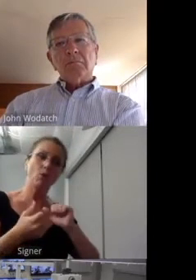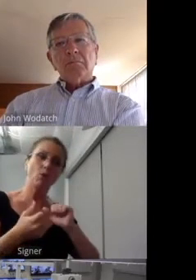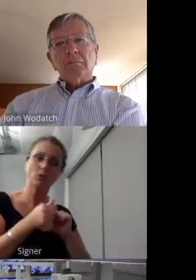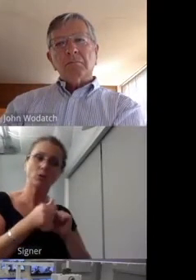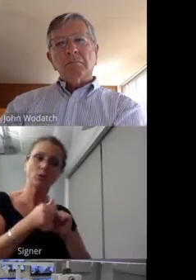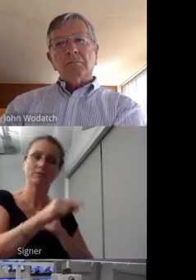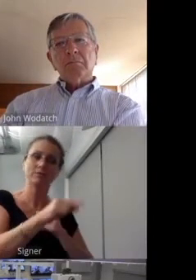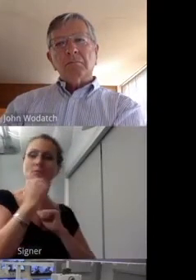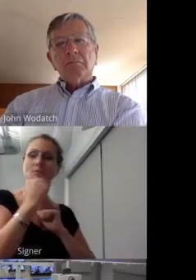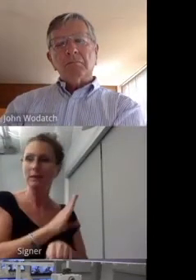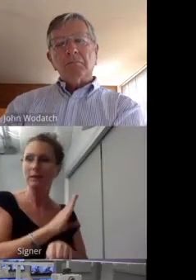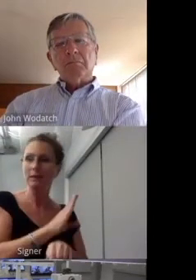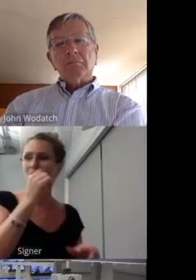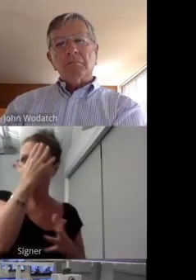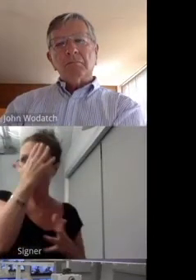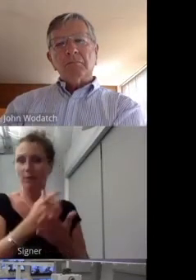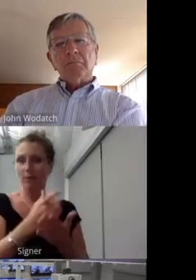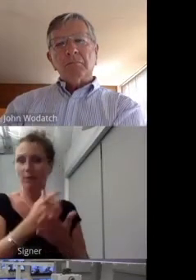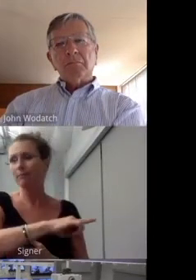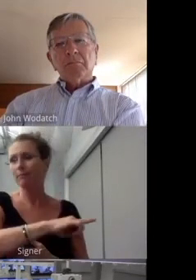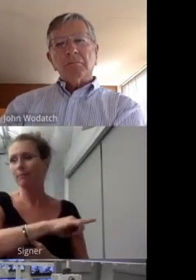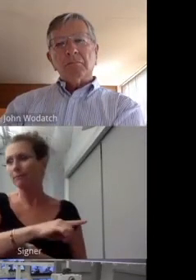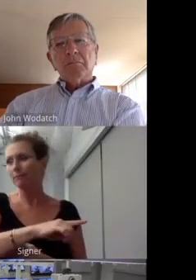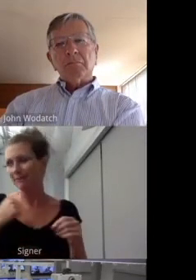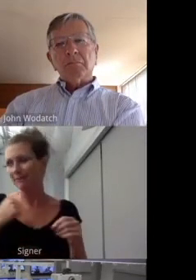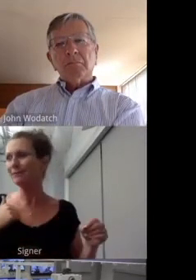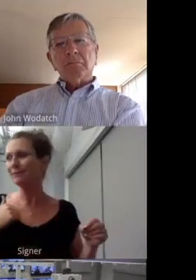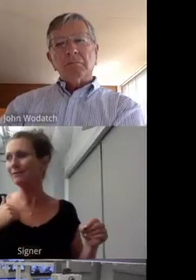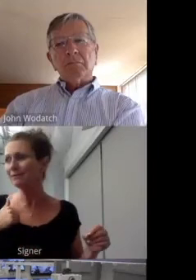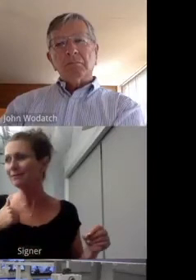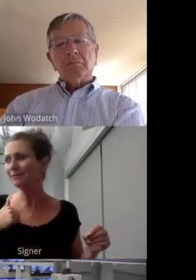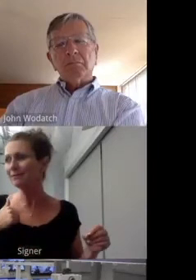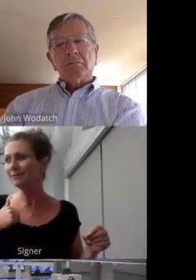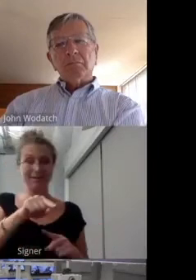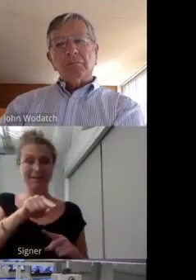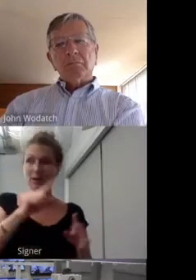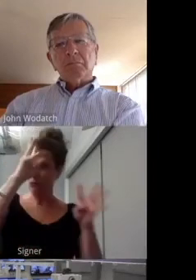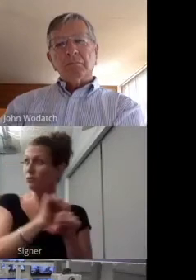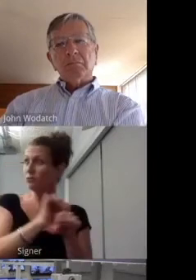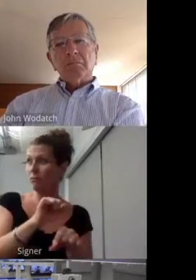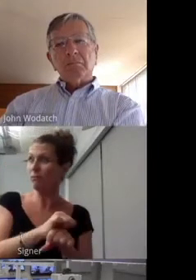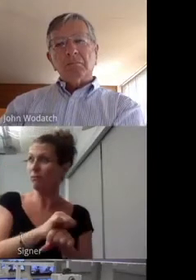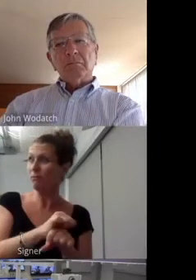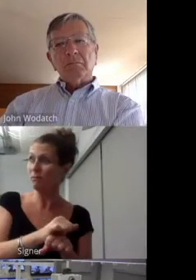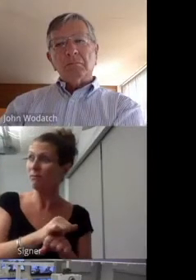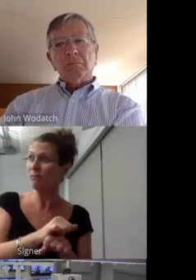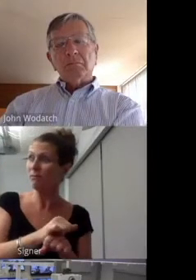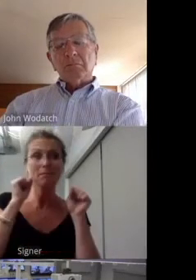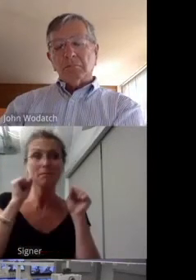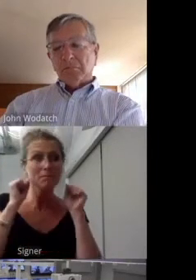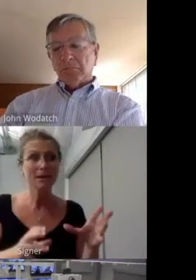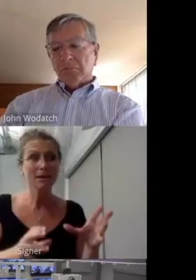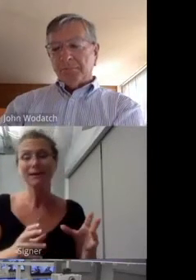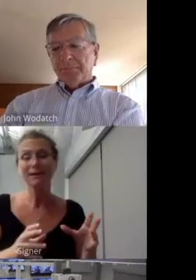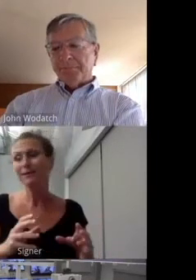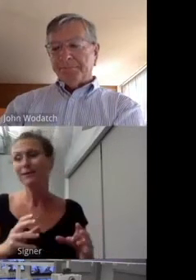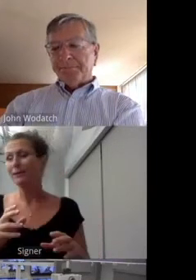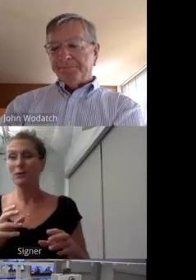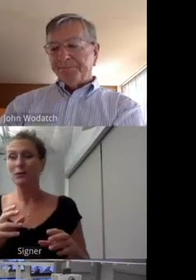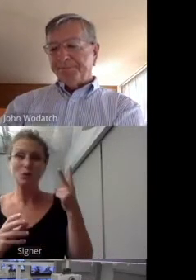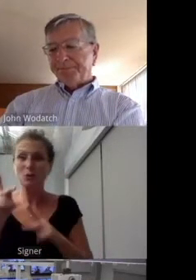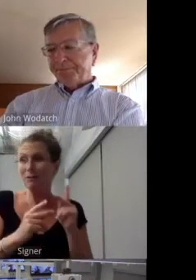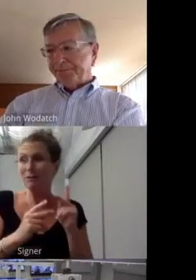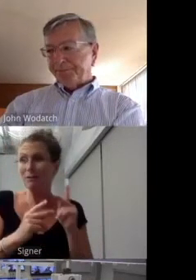they are the job creators, and a lot of them are mom and pop shops that struggle. So please keep